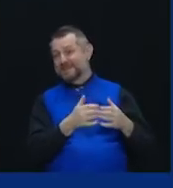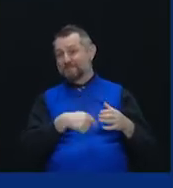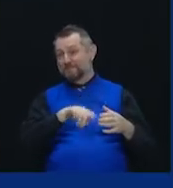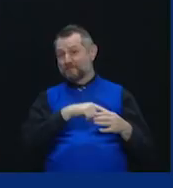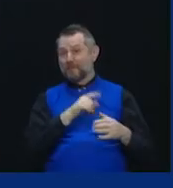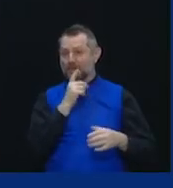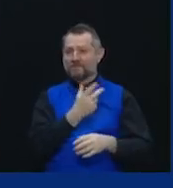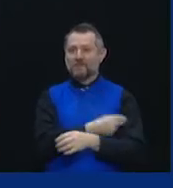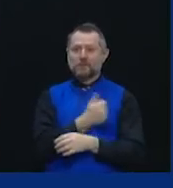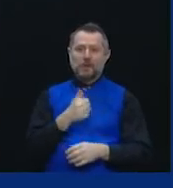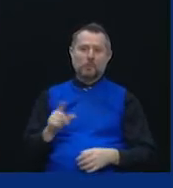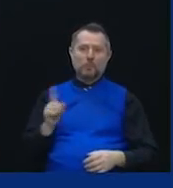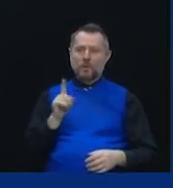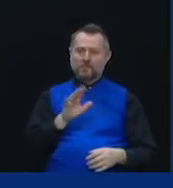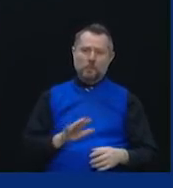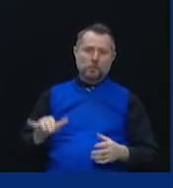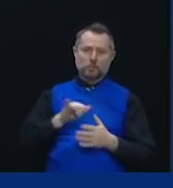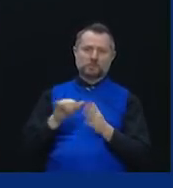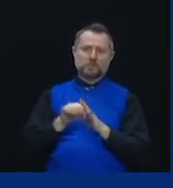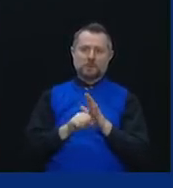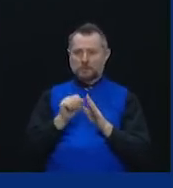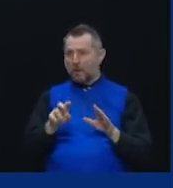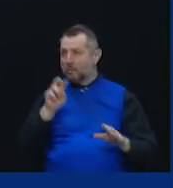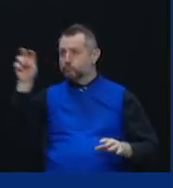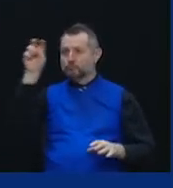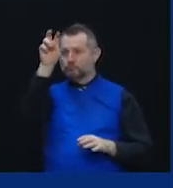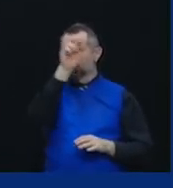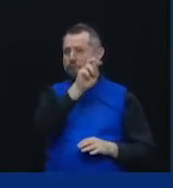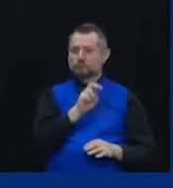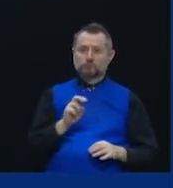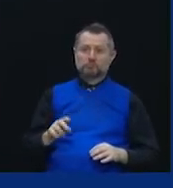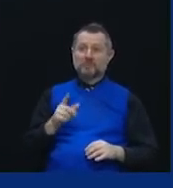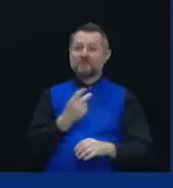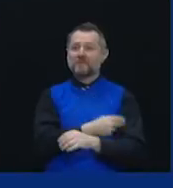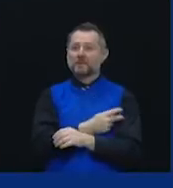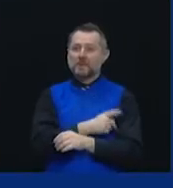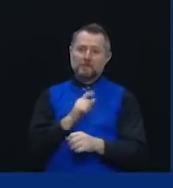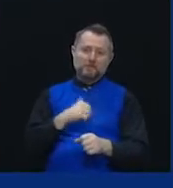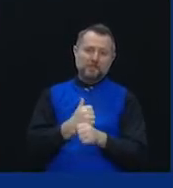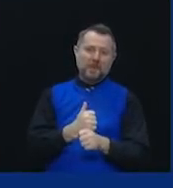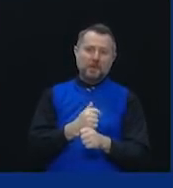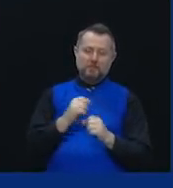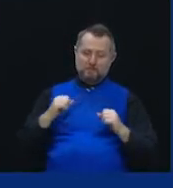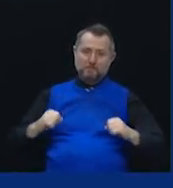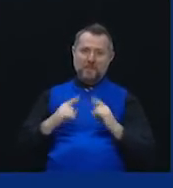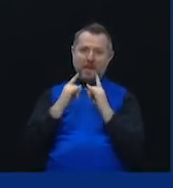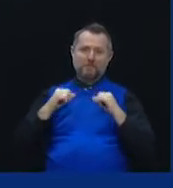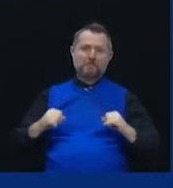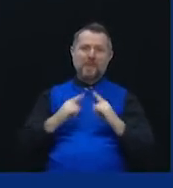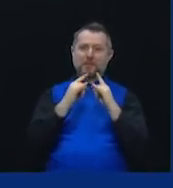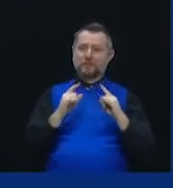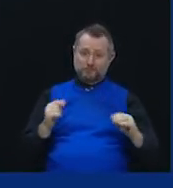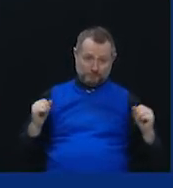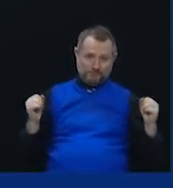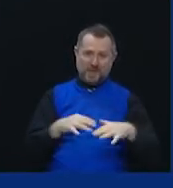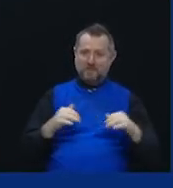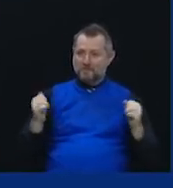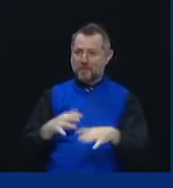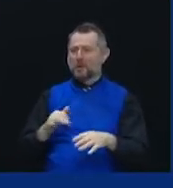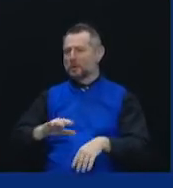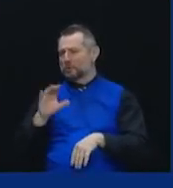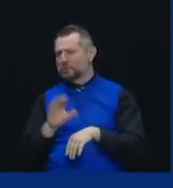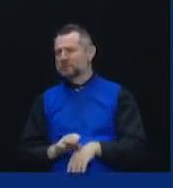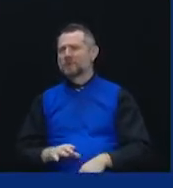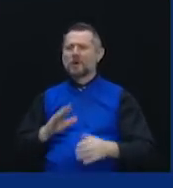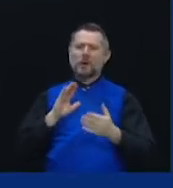state. He has brought the vaccine into vulnerable communities with pop-up vaccine sites at churches and community centers. He has